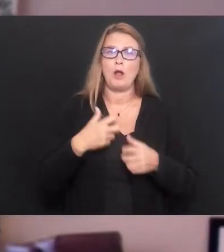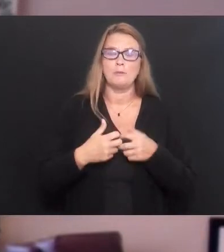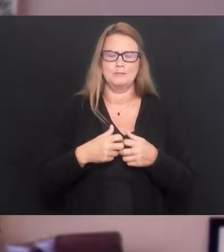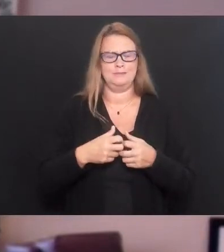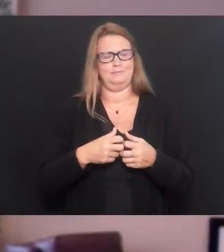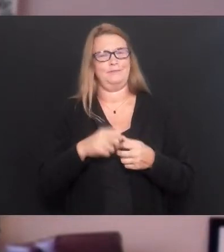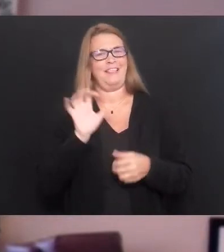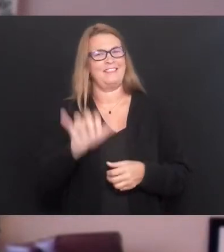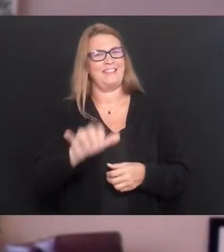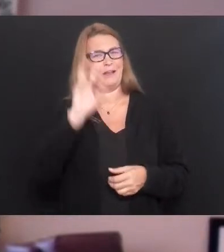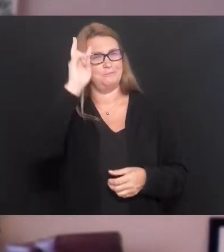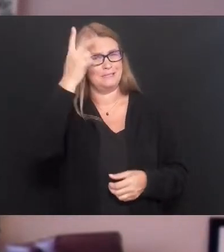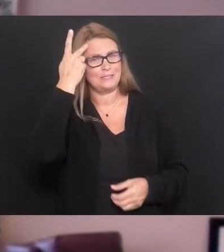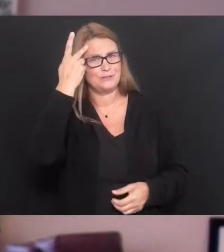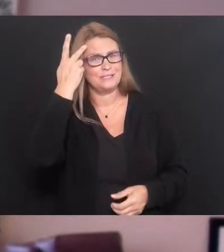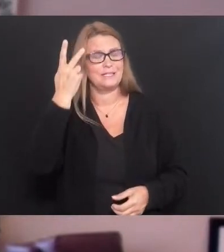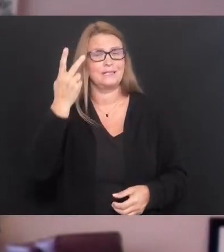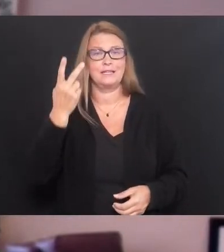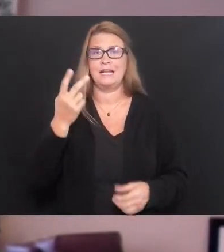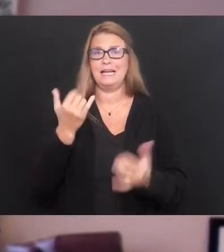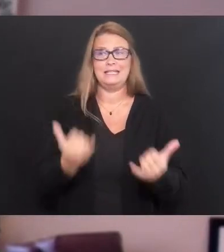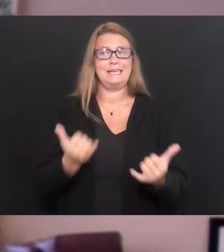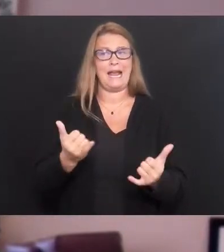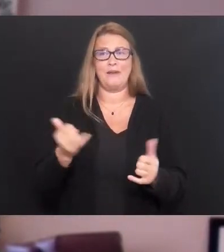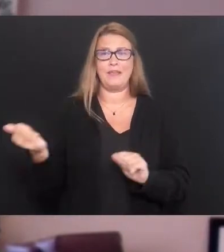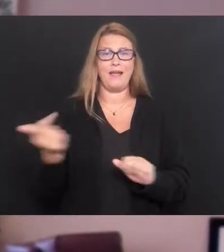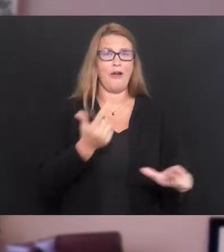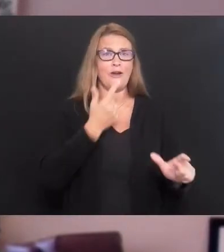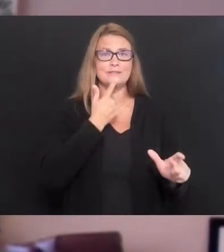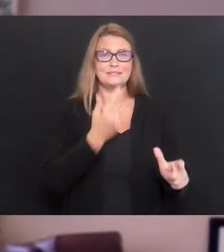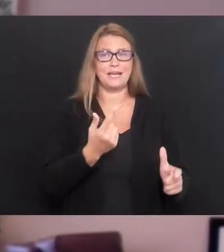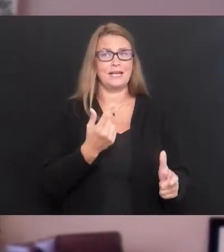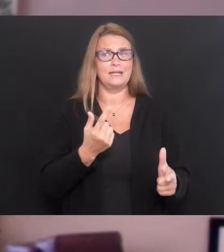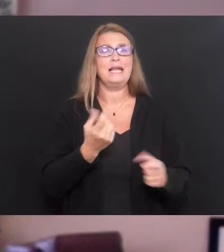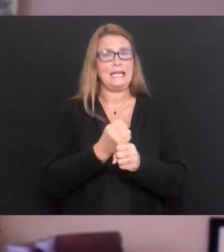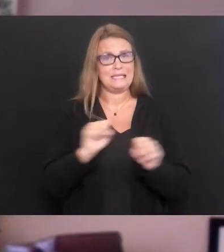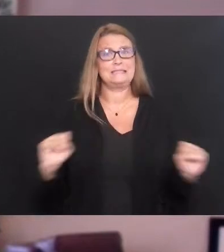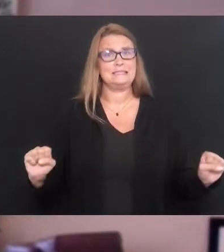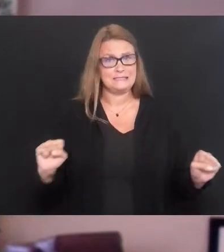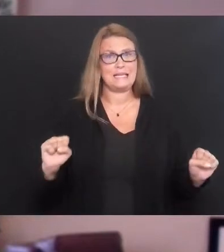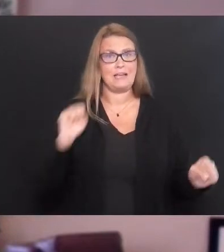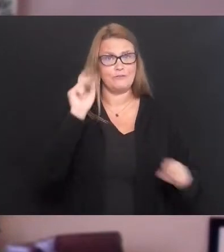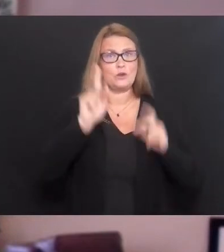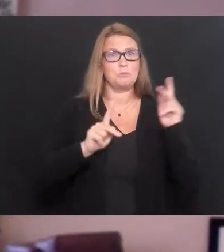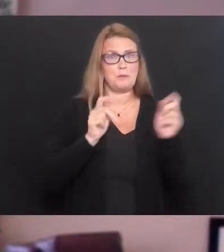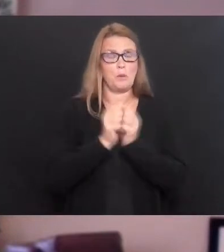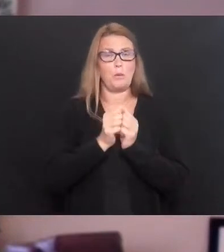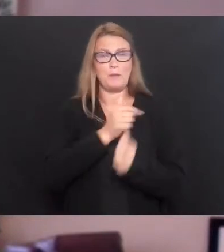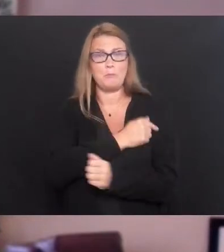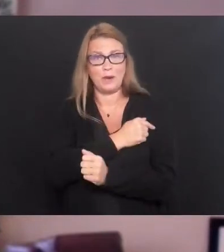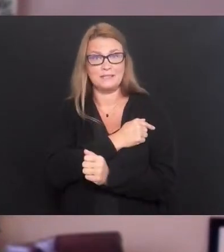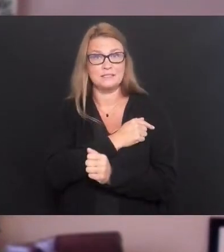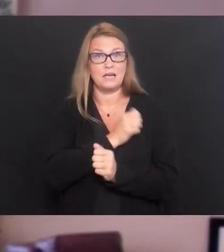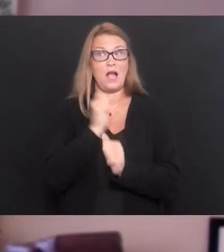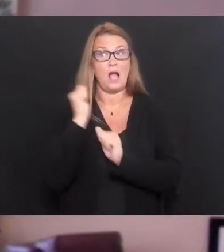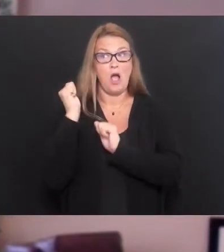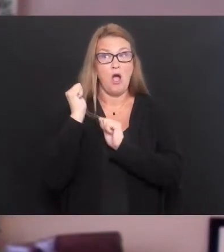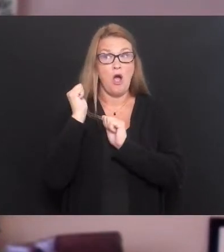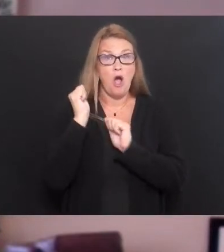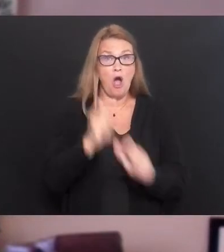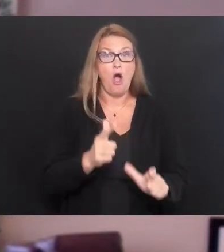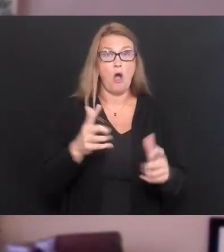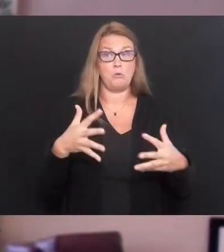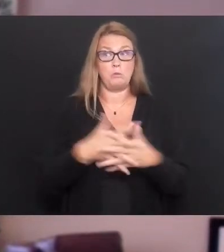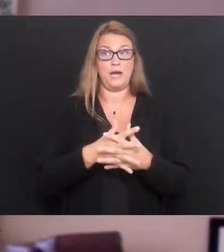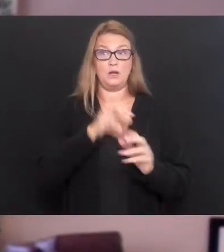of the oversight groups say that vaccine is not only safe for people with pregnancy, but in fact, every pregnant woman should